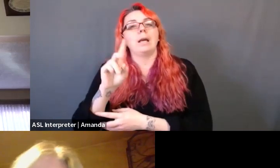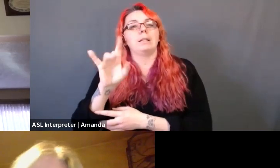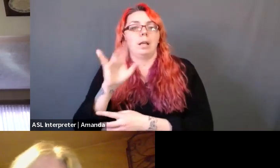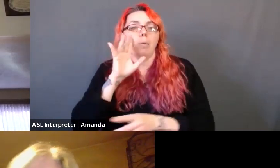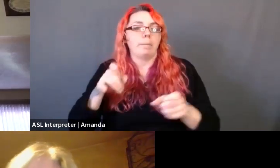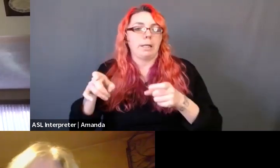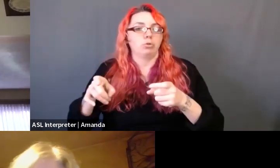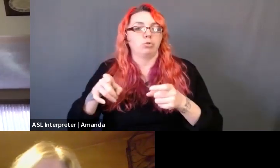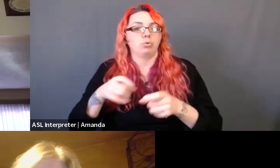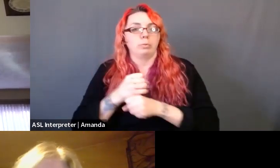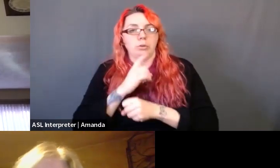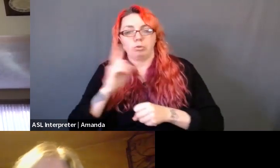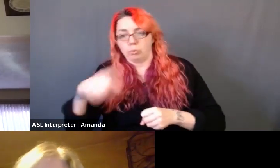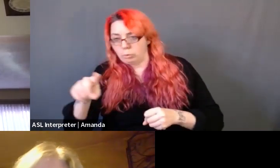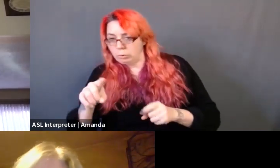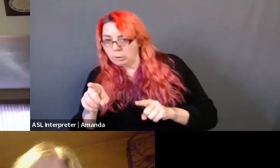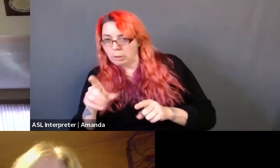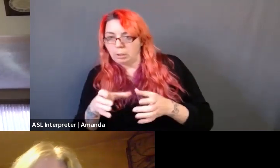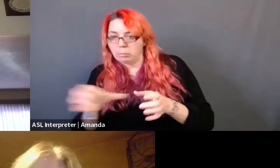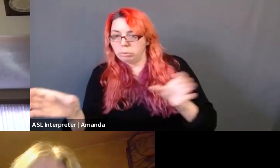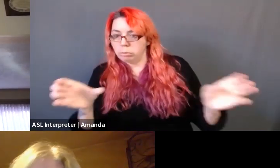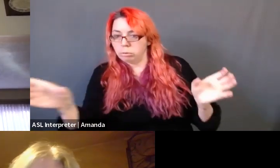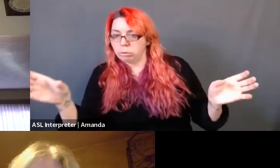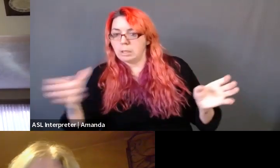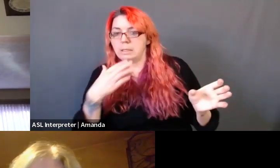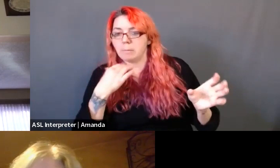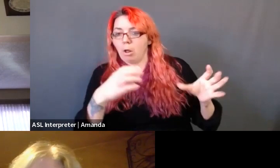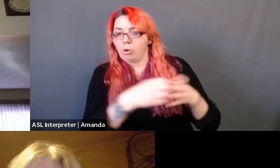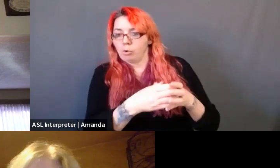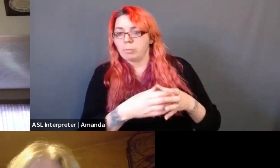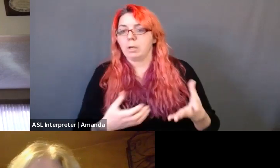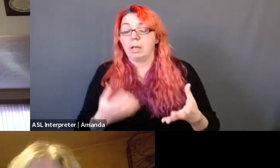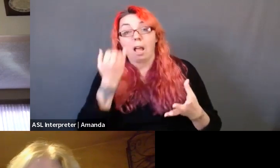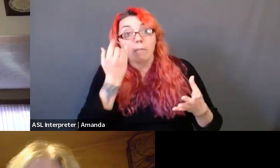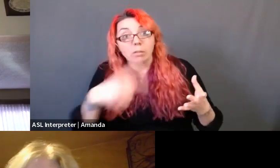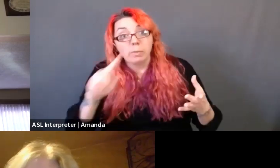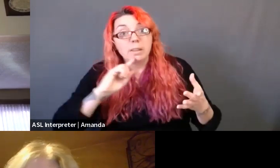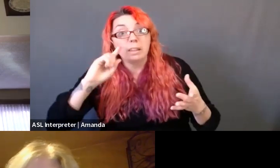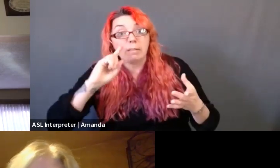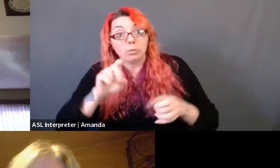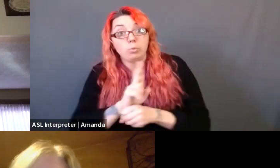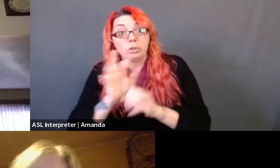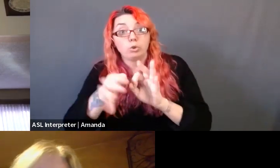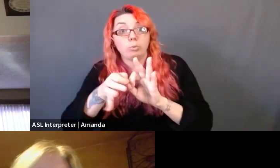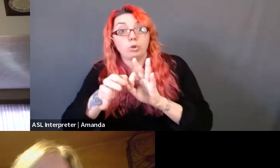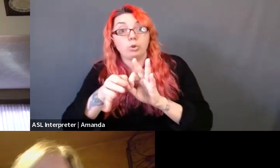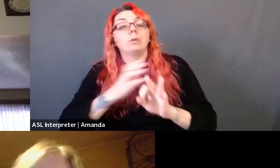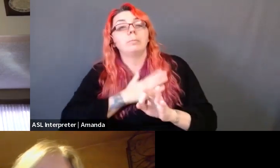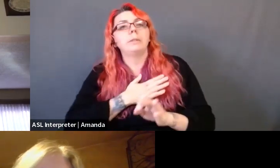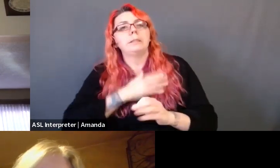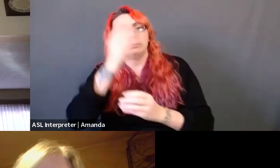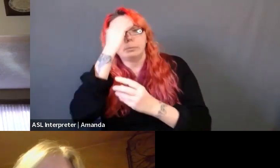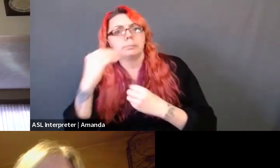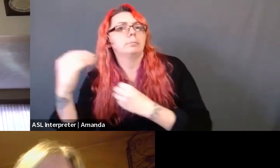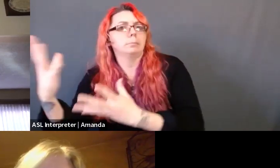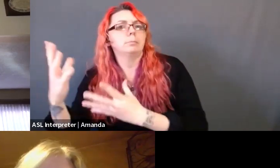7. I leave it to them how many that works for them to break folks out. So yes, I understand that you might be in and out as we go. So appreciate letting us know,